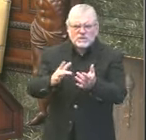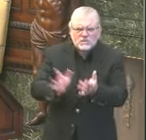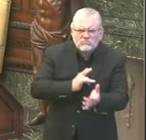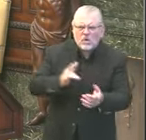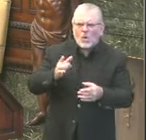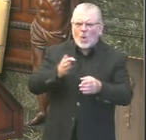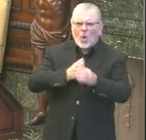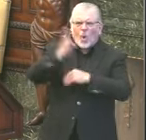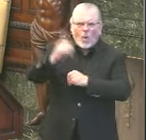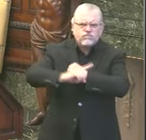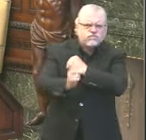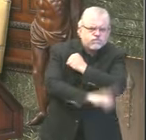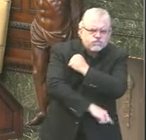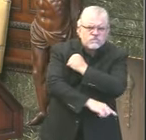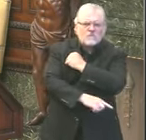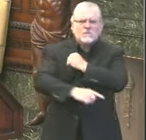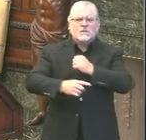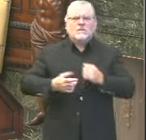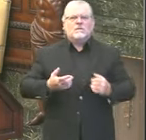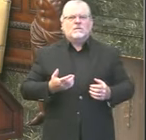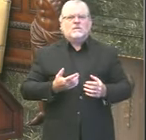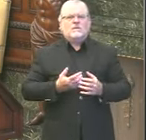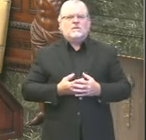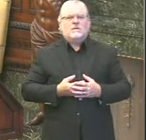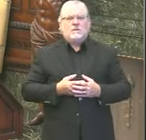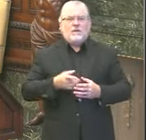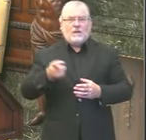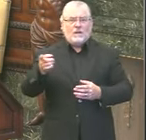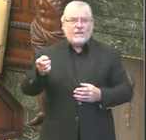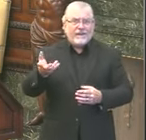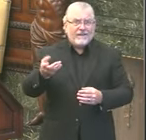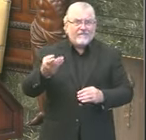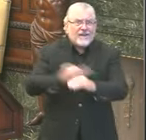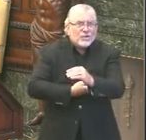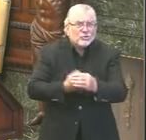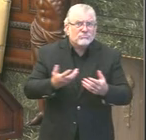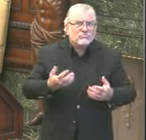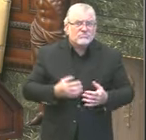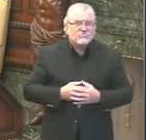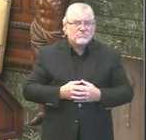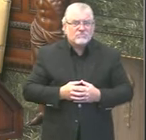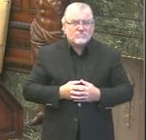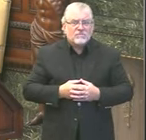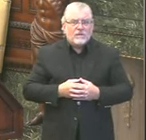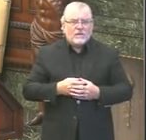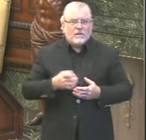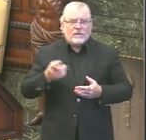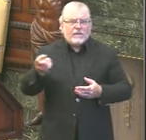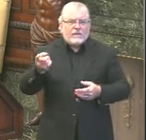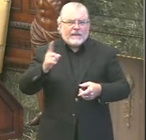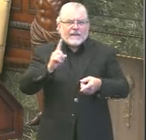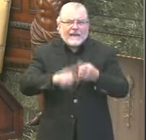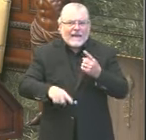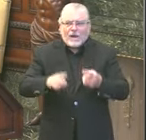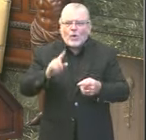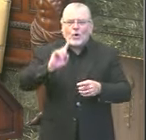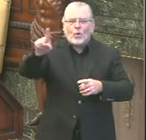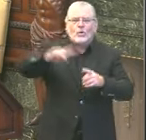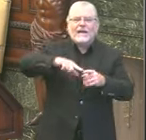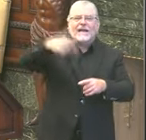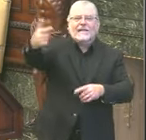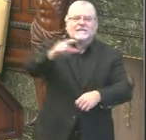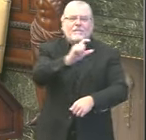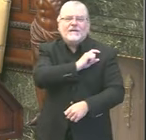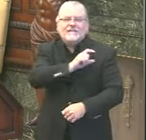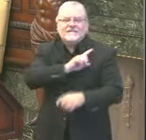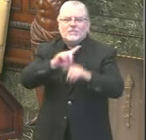department doesn't just show up at another police department without the background knowledge of why that person was dismissed or left their